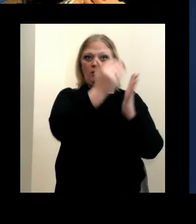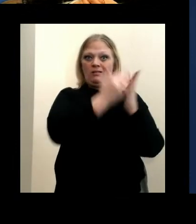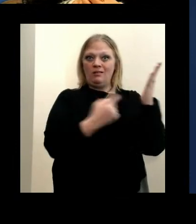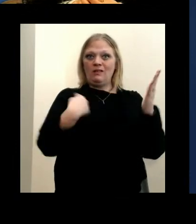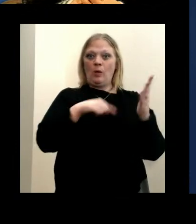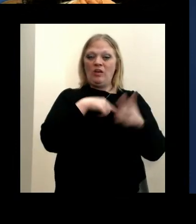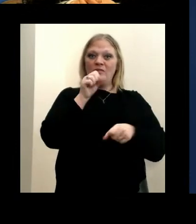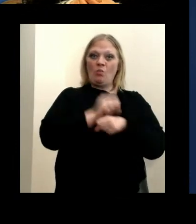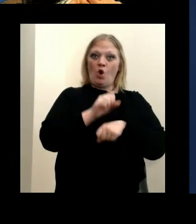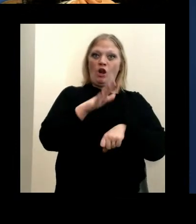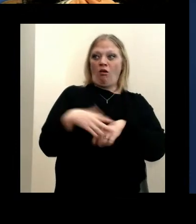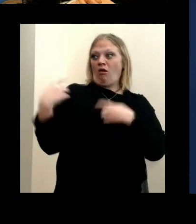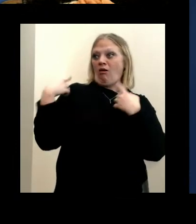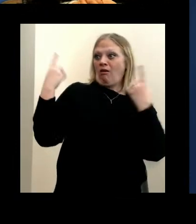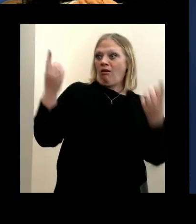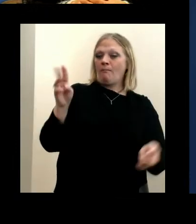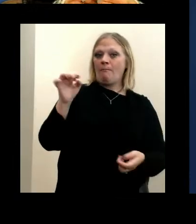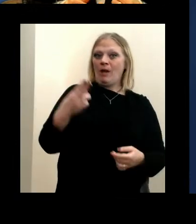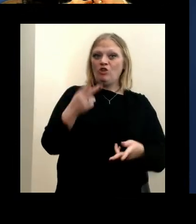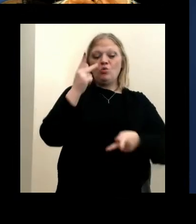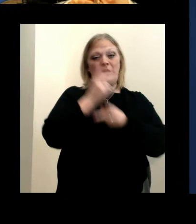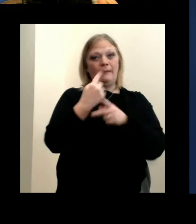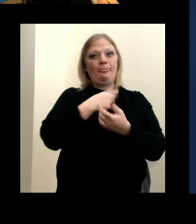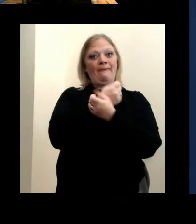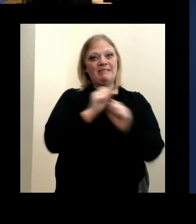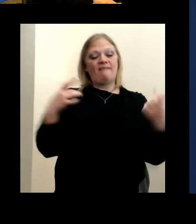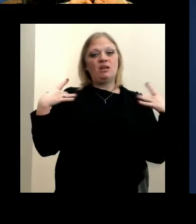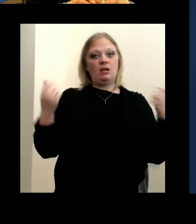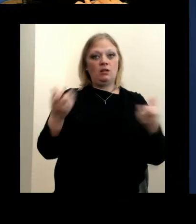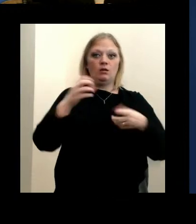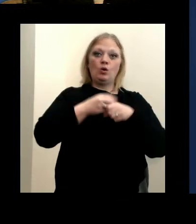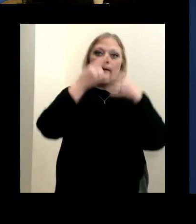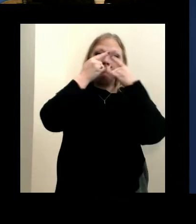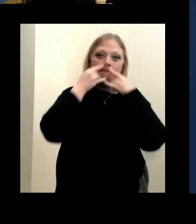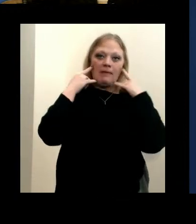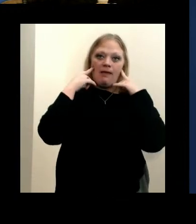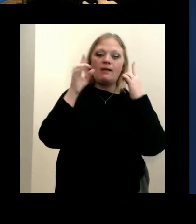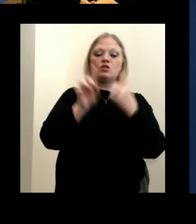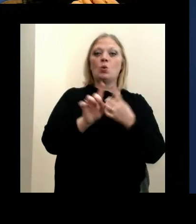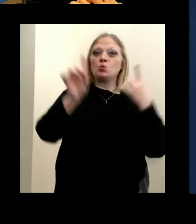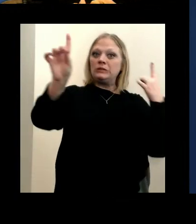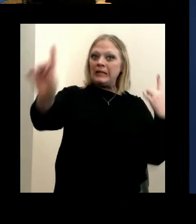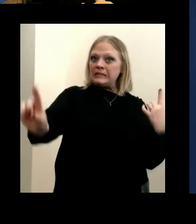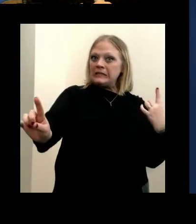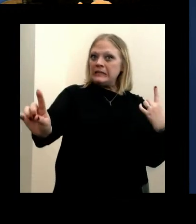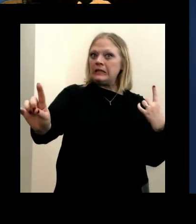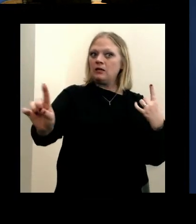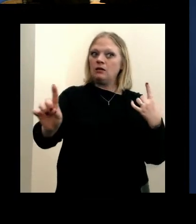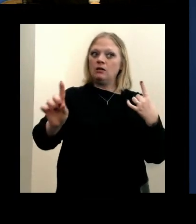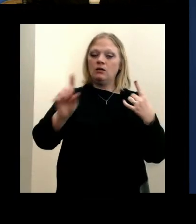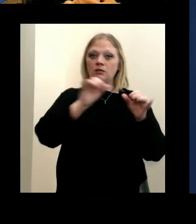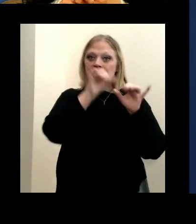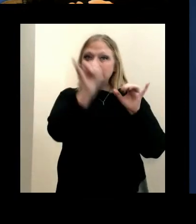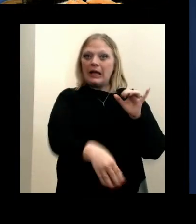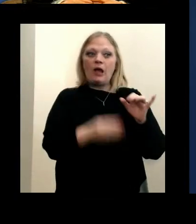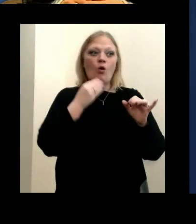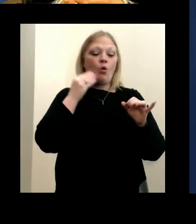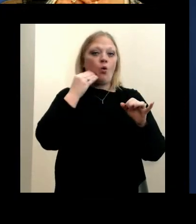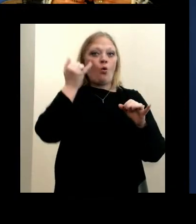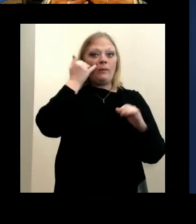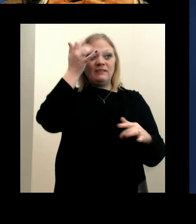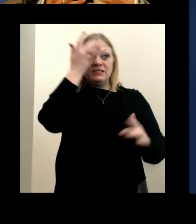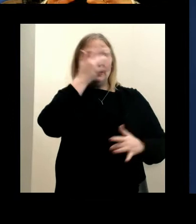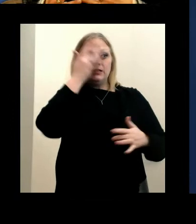that have kept us safe and healthy. So that includes masks, social distancing, staying home when you're sick,